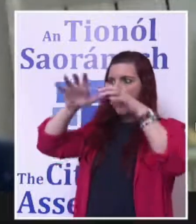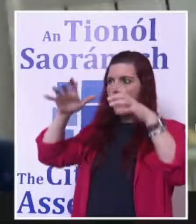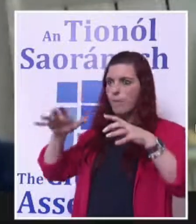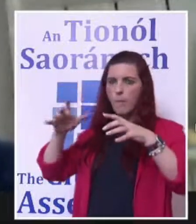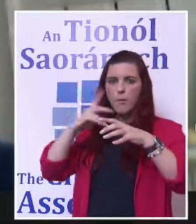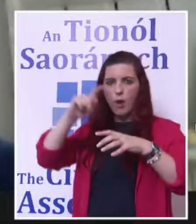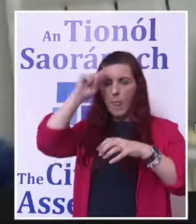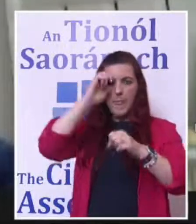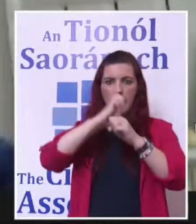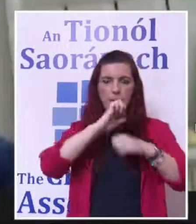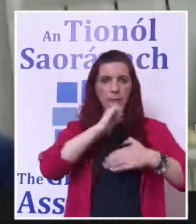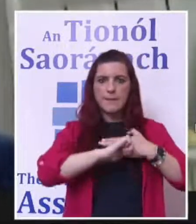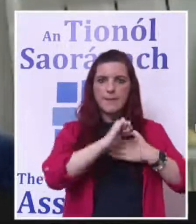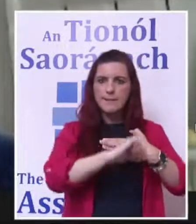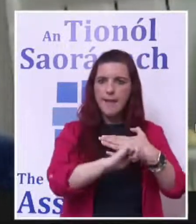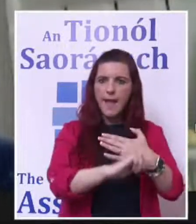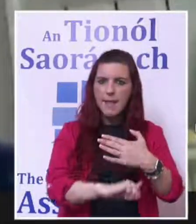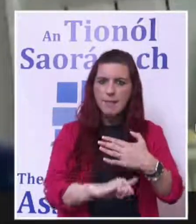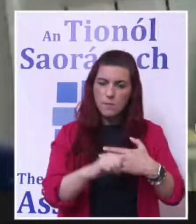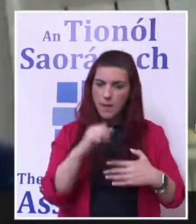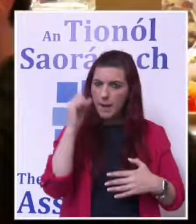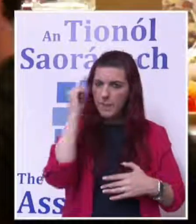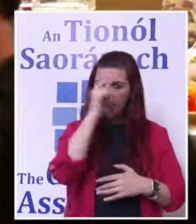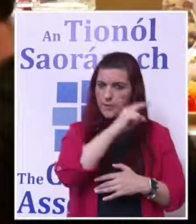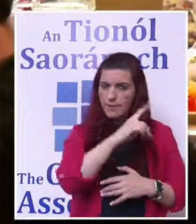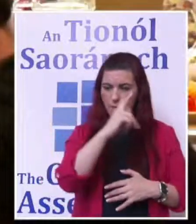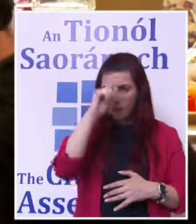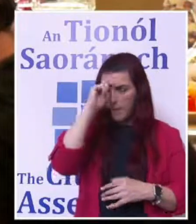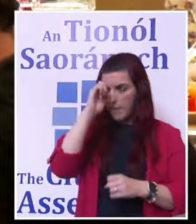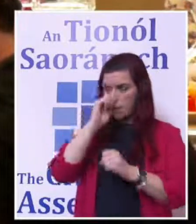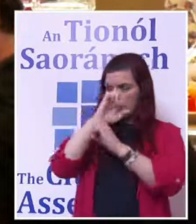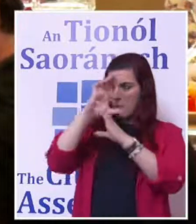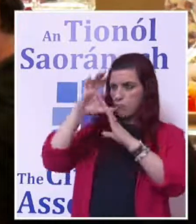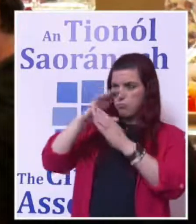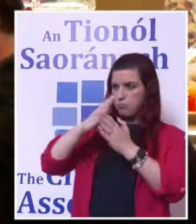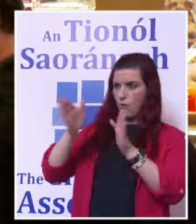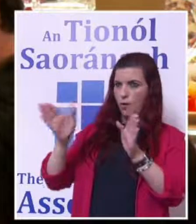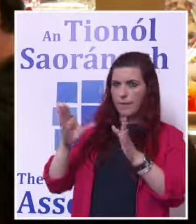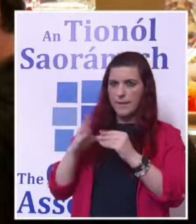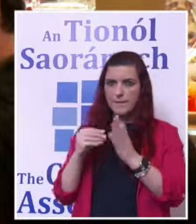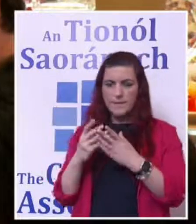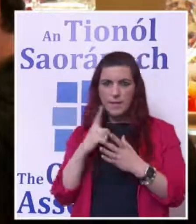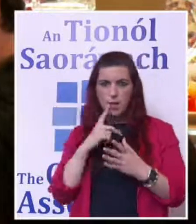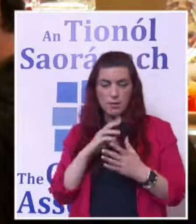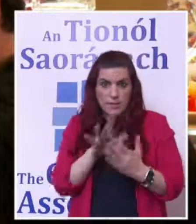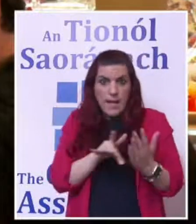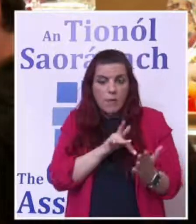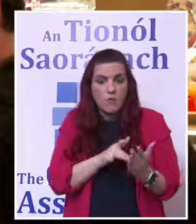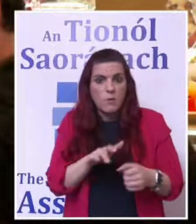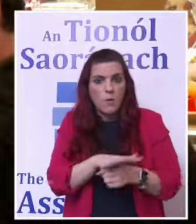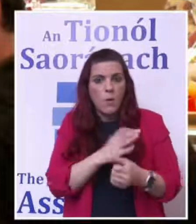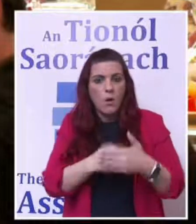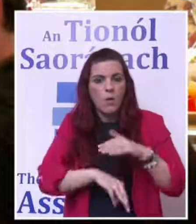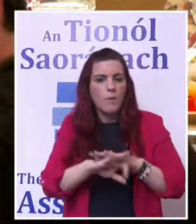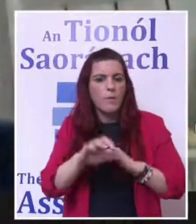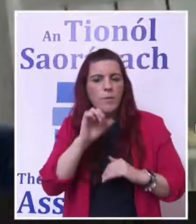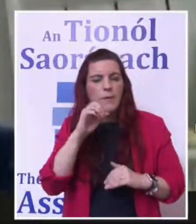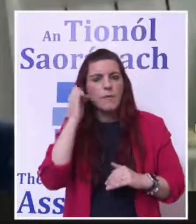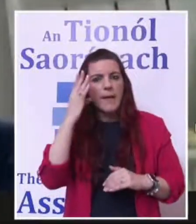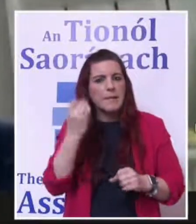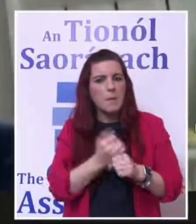happening 2 months ago in the case of Ukraine, for example, that are now very much at the heart of what government across the globe is trying to cope